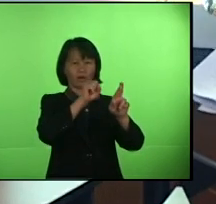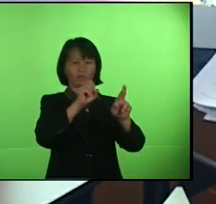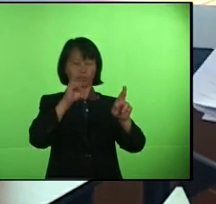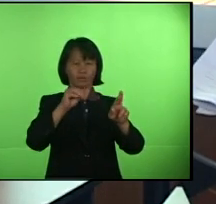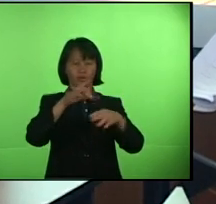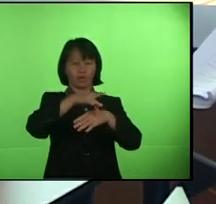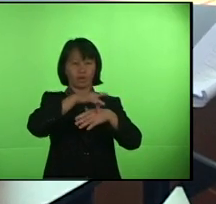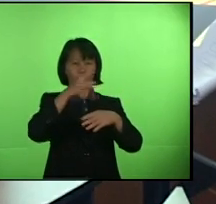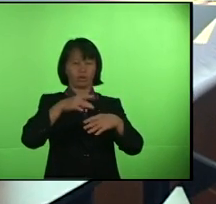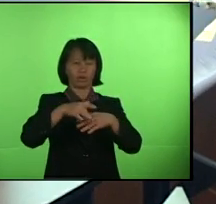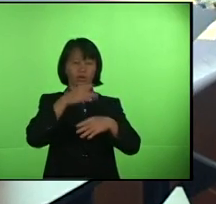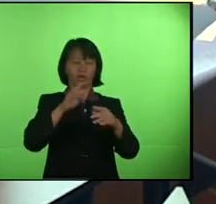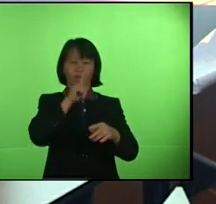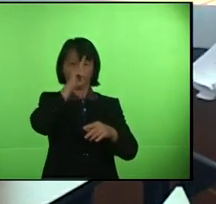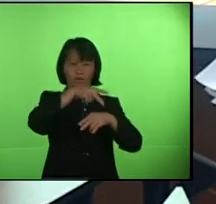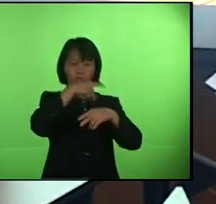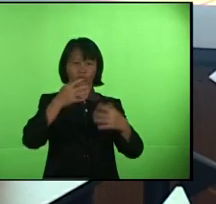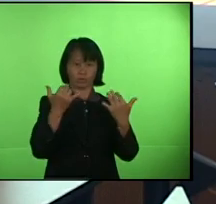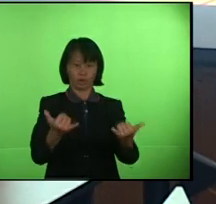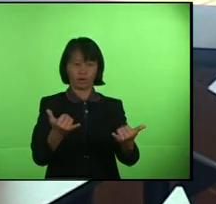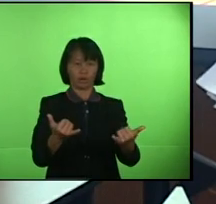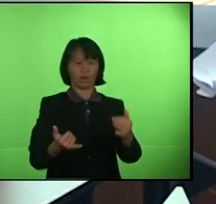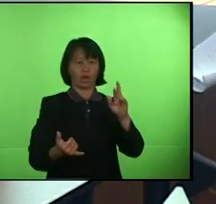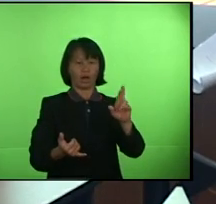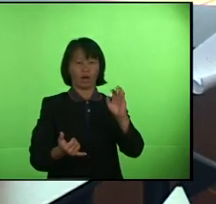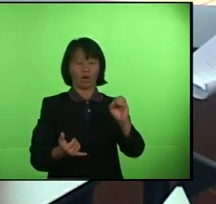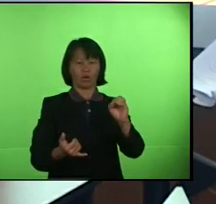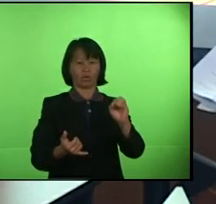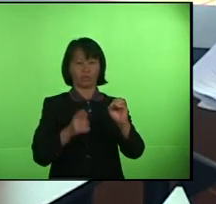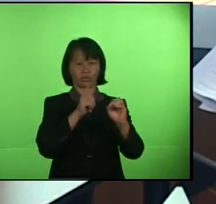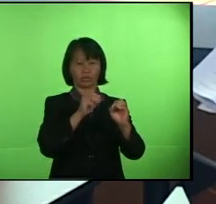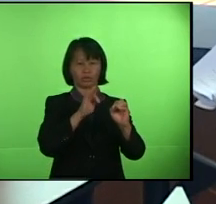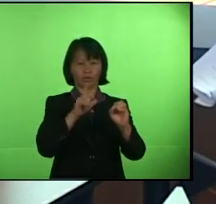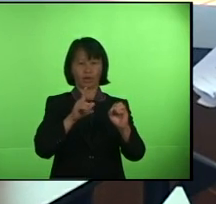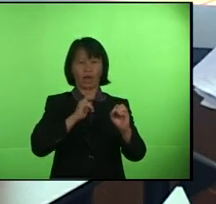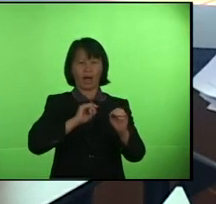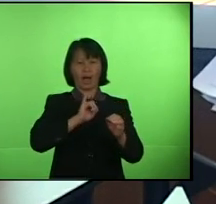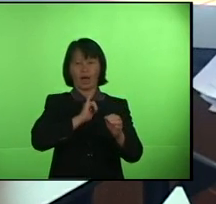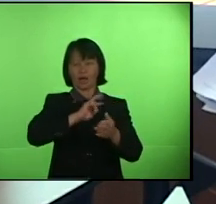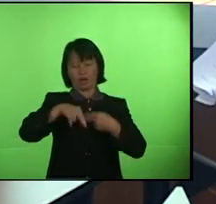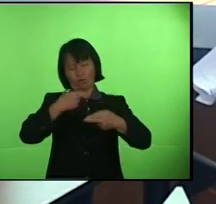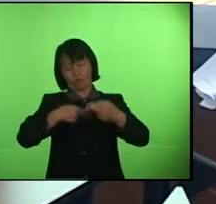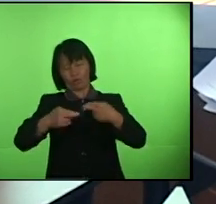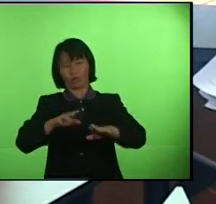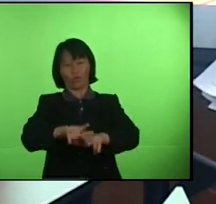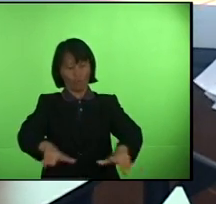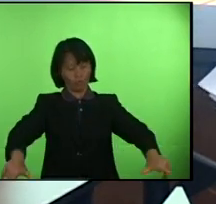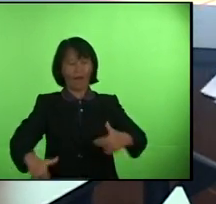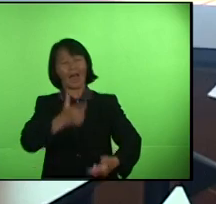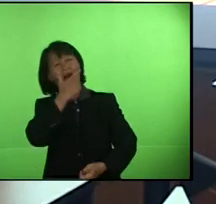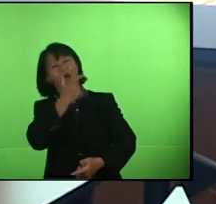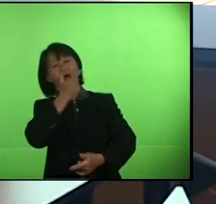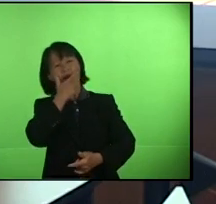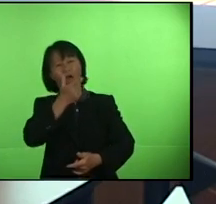ROTFL, I'm rolling on the floor laughing. I mean, that means this is like laughing at what you